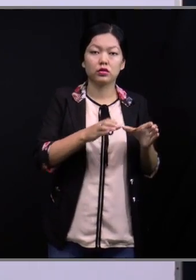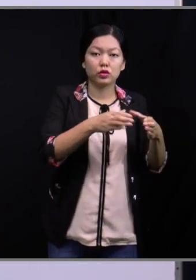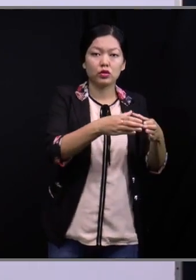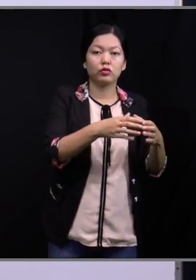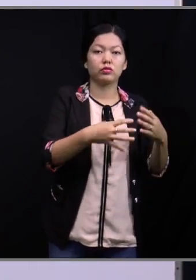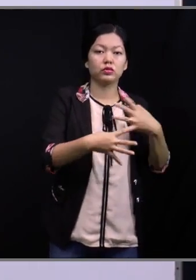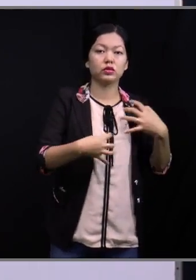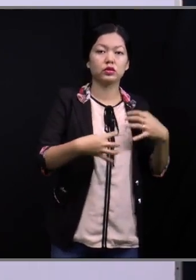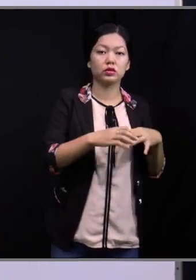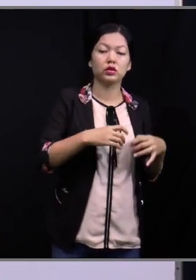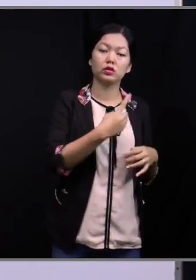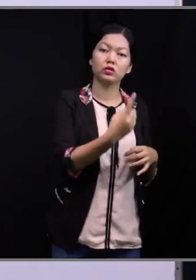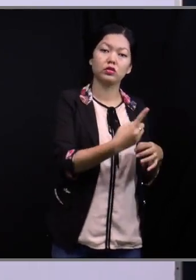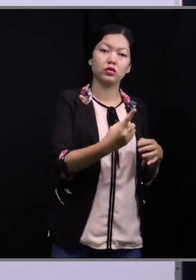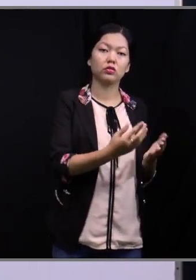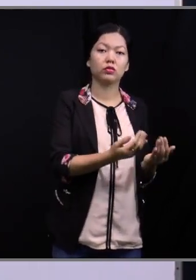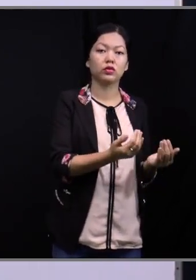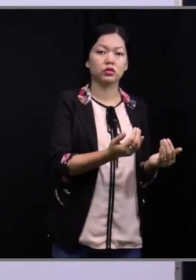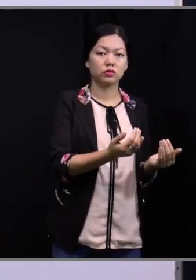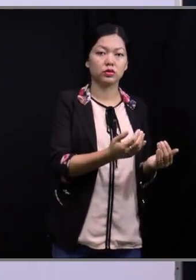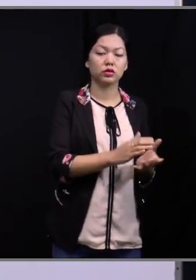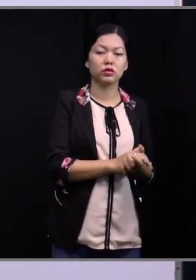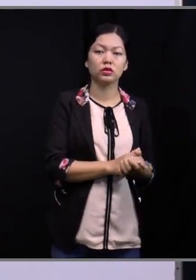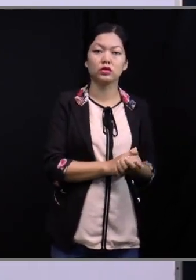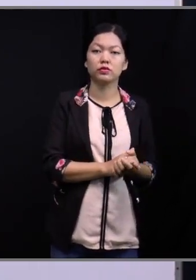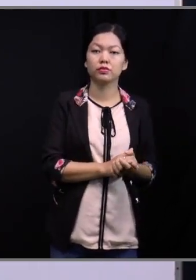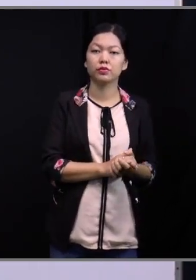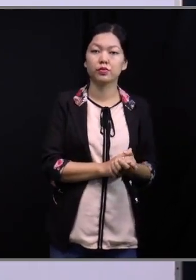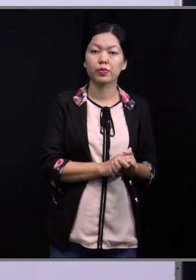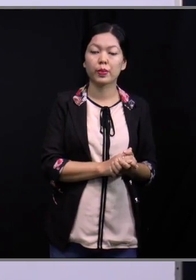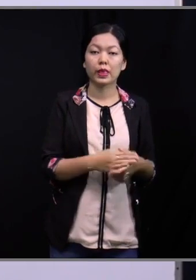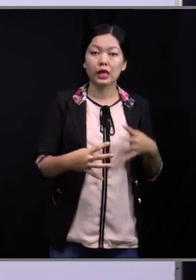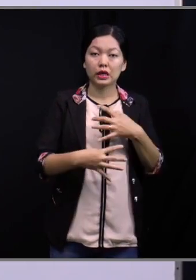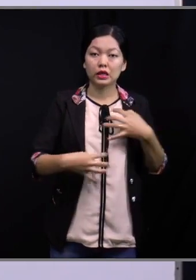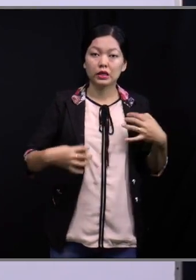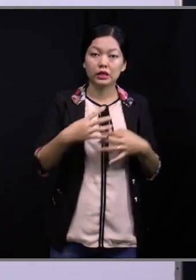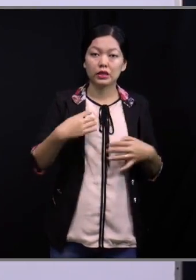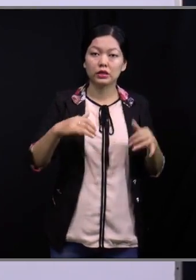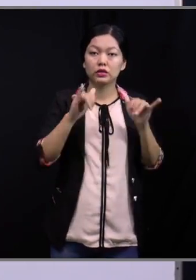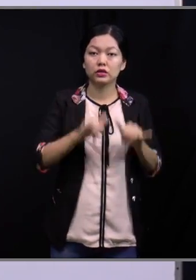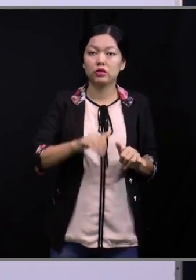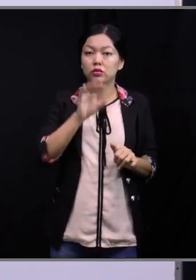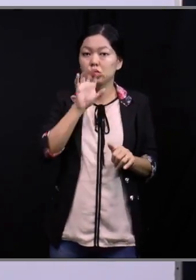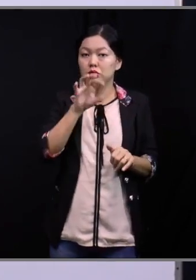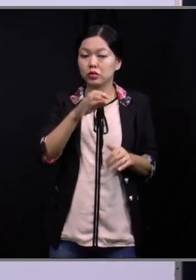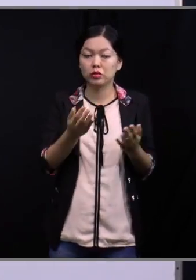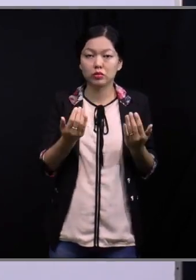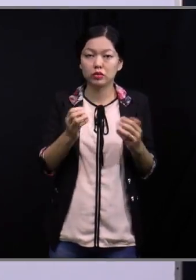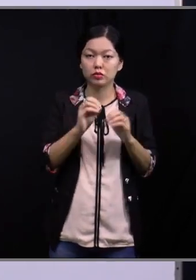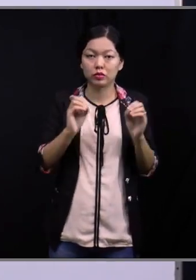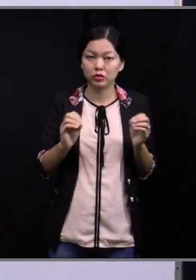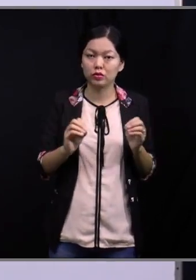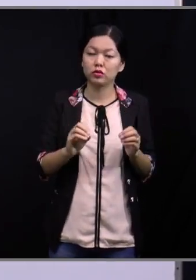be done under artificial condition, but what we mean here is under natural condition. So also, a potato plant